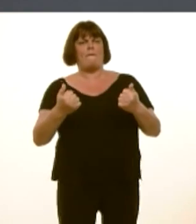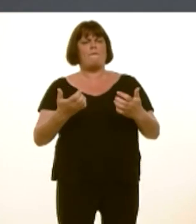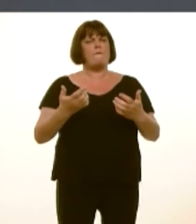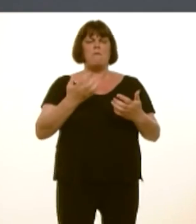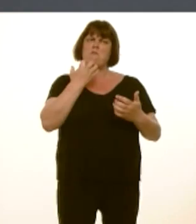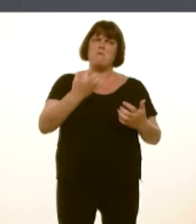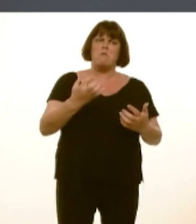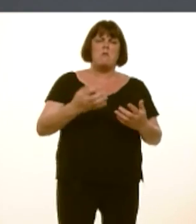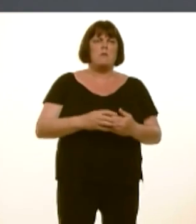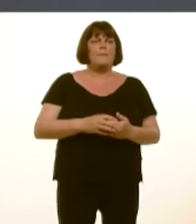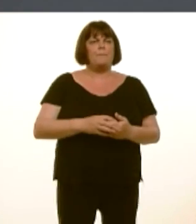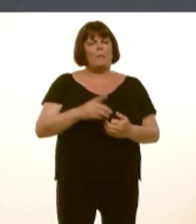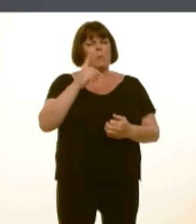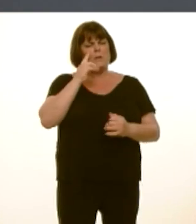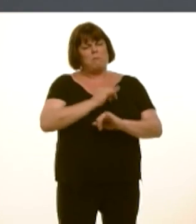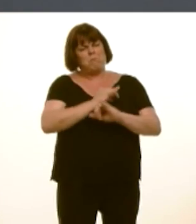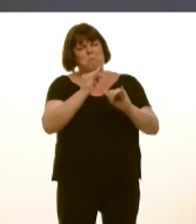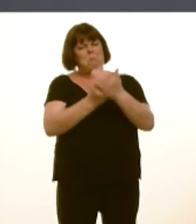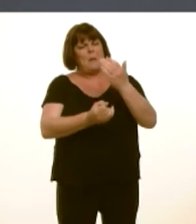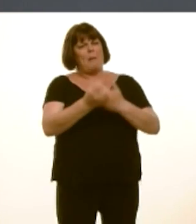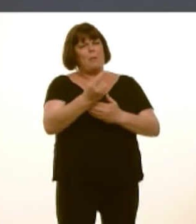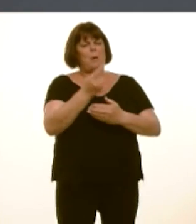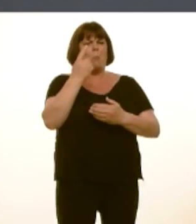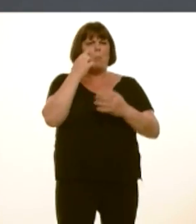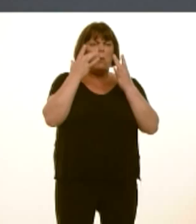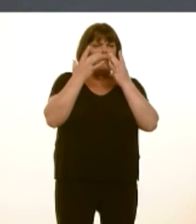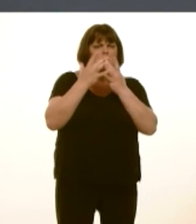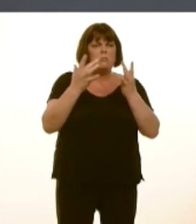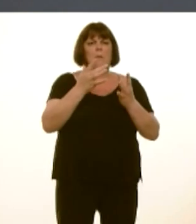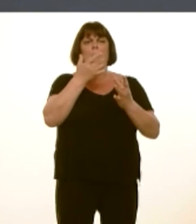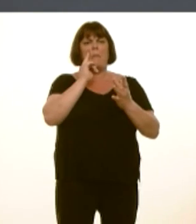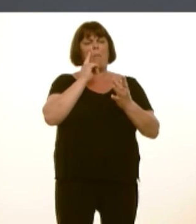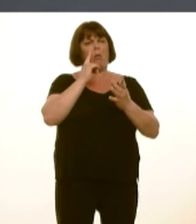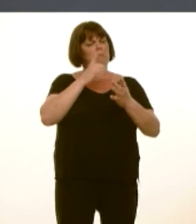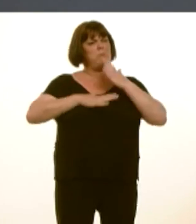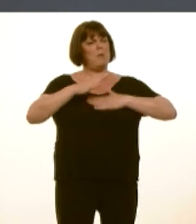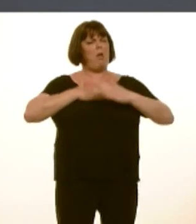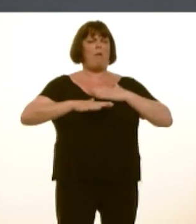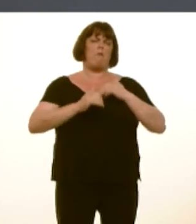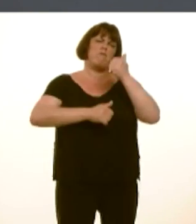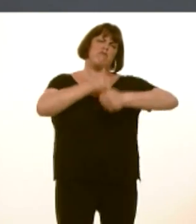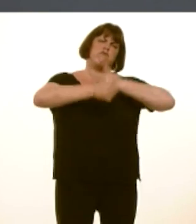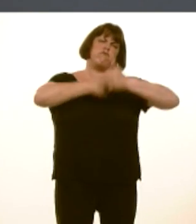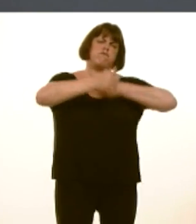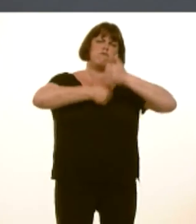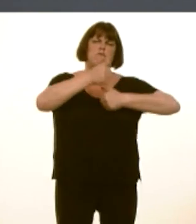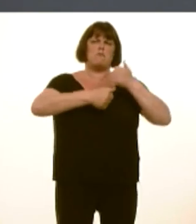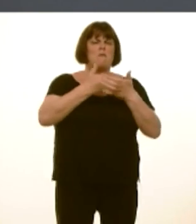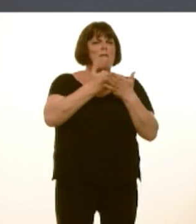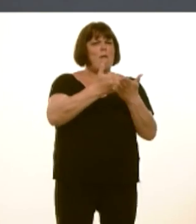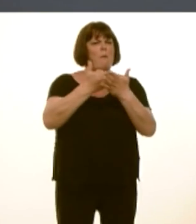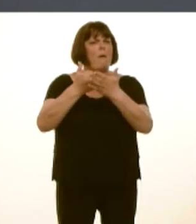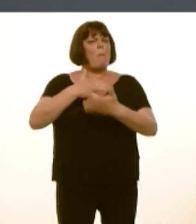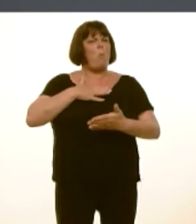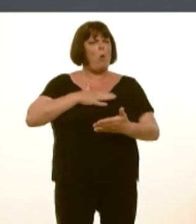tragedy, we can also see that people demonstrated the very best of humanity, and it is in that spirit that we can and we